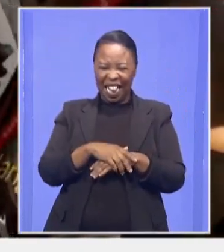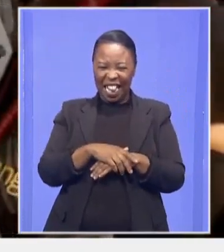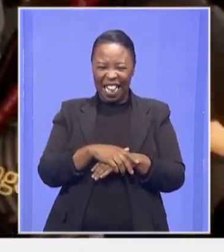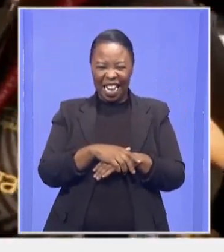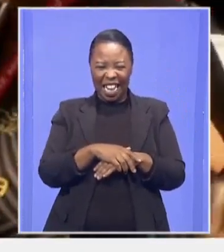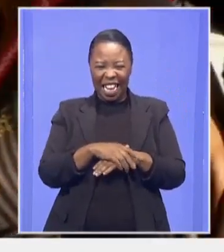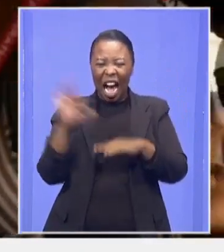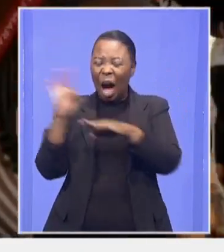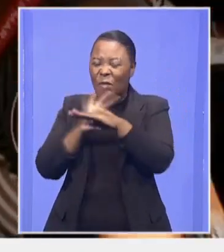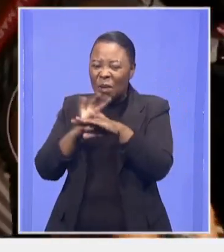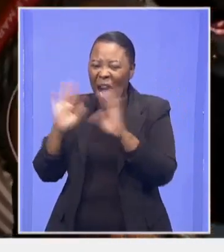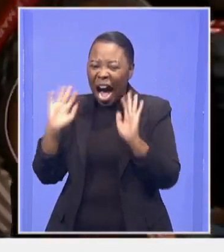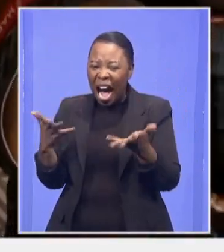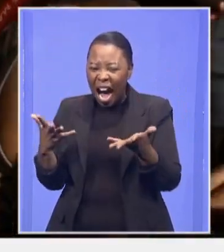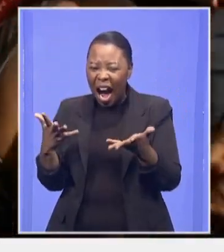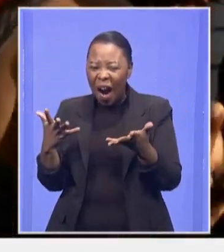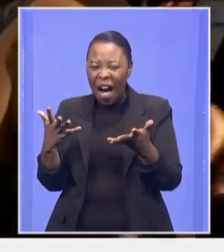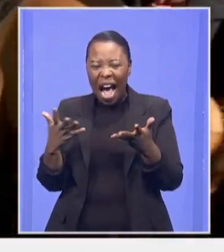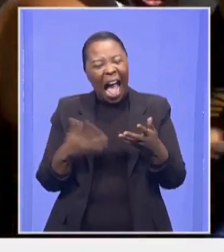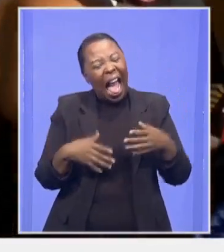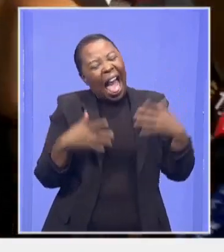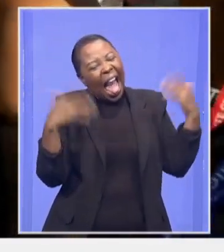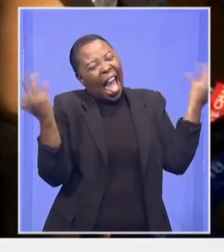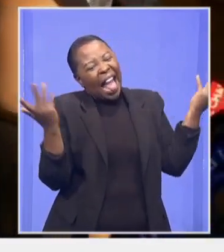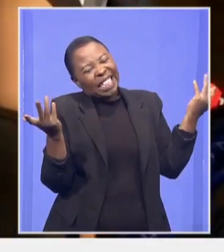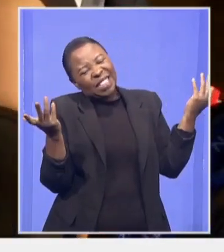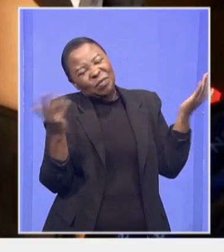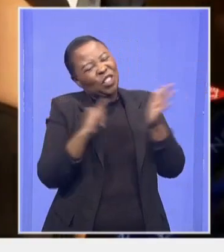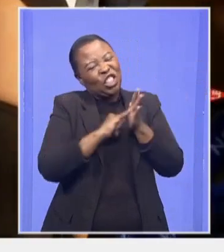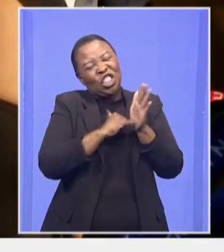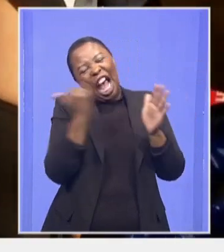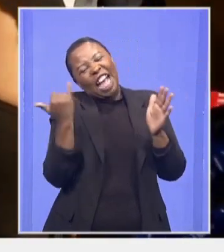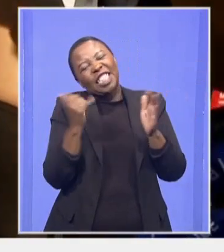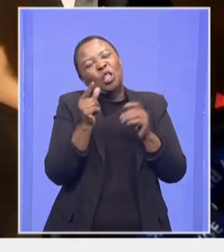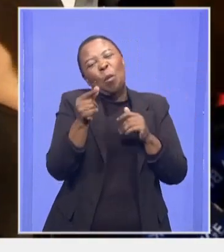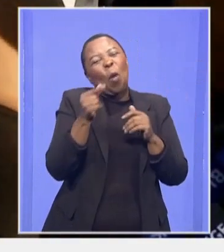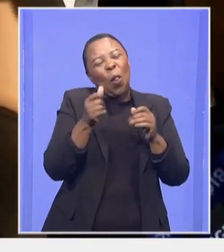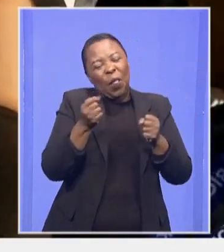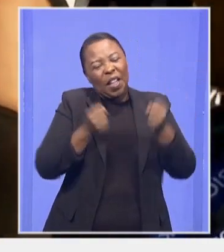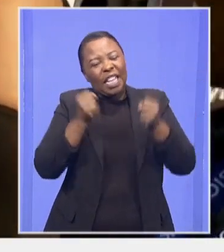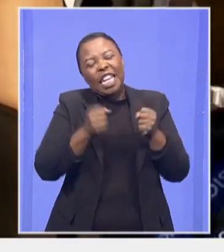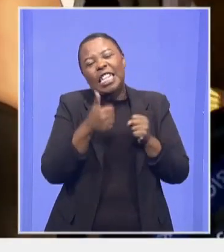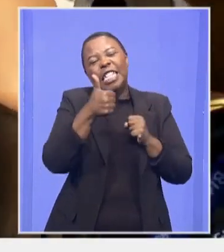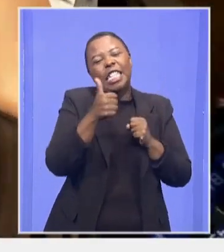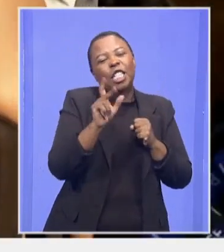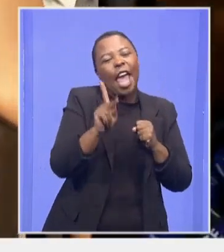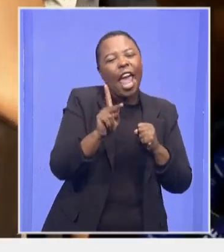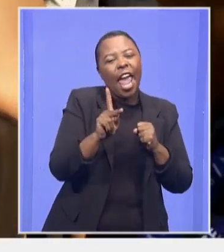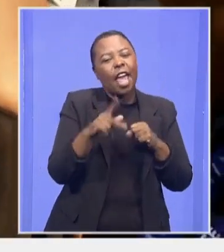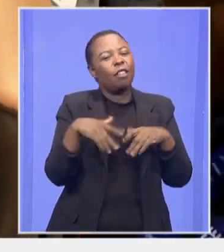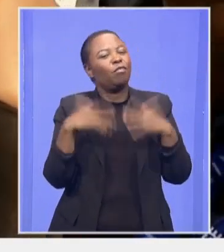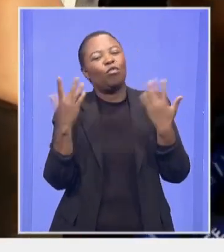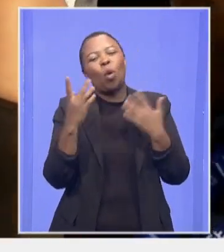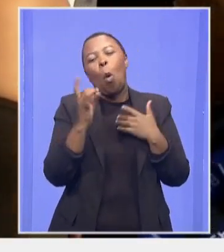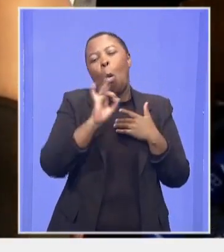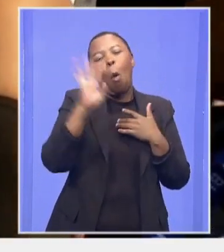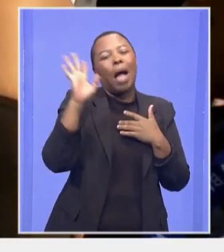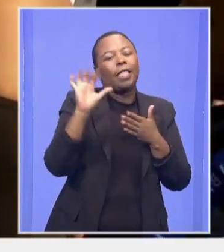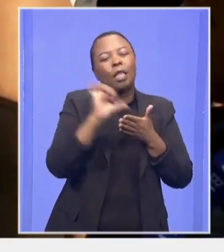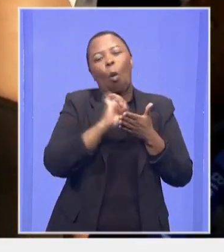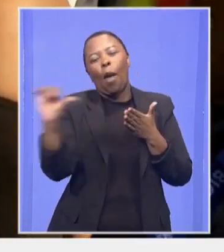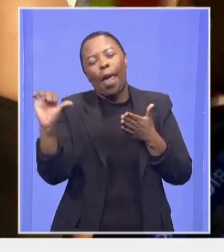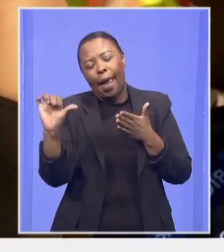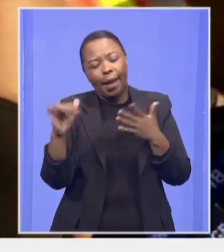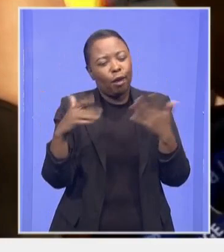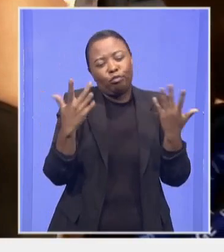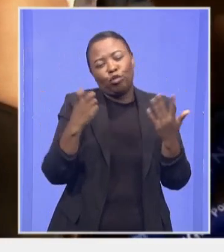this race? Yeah, it's just doing small runs, 5Ks, 6Ks during the week, once or twice. And then that. And also from